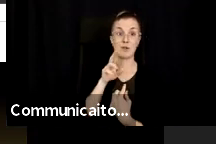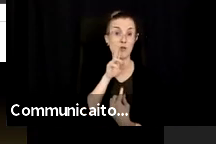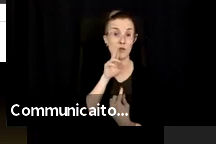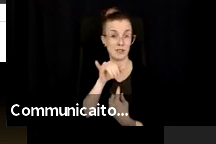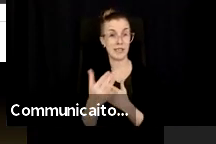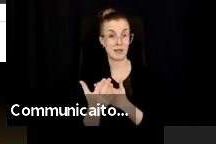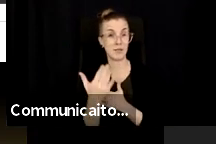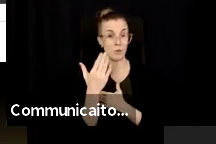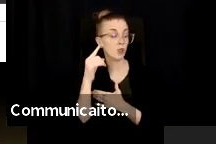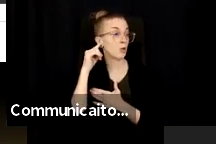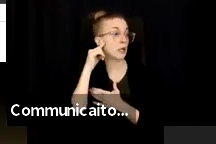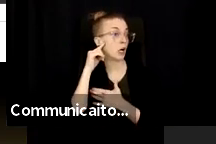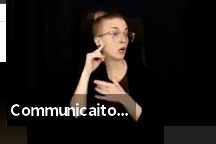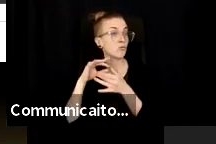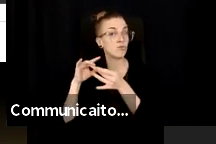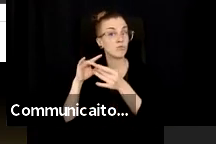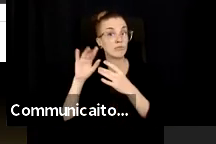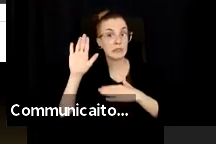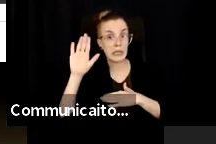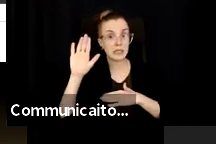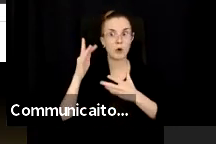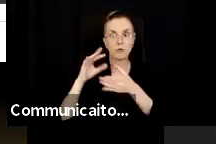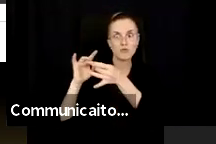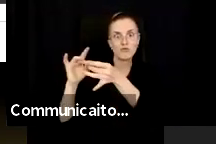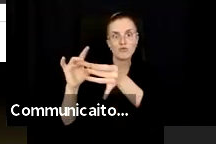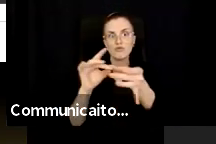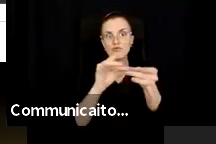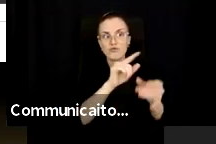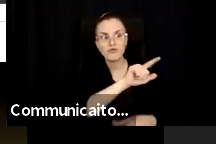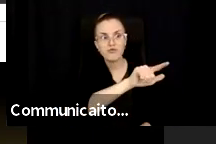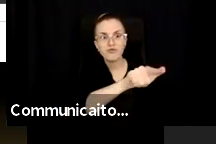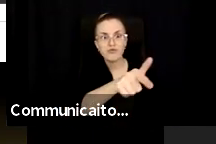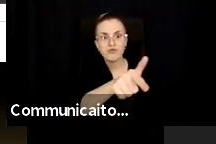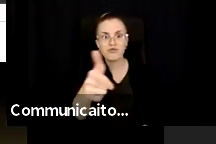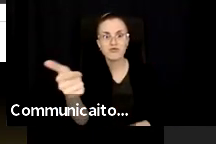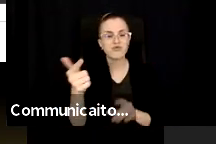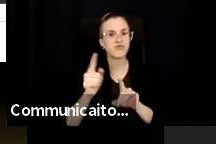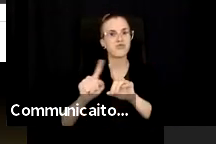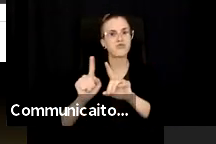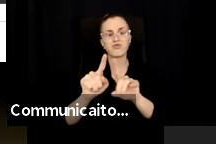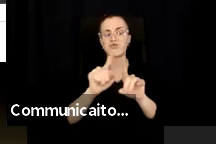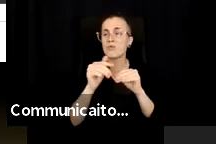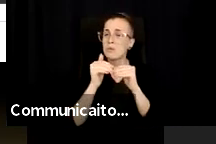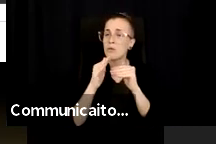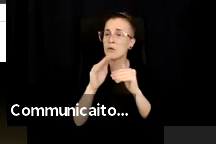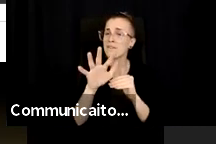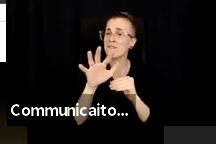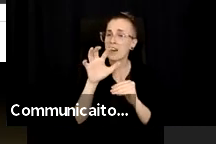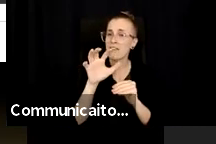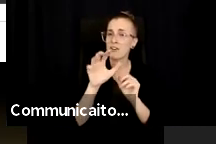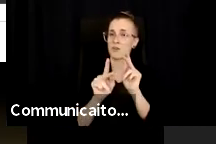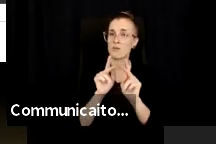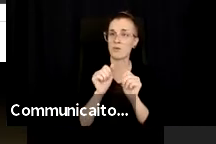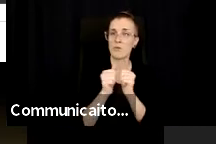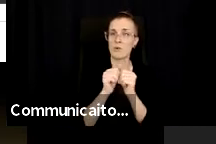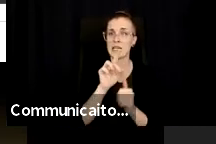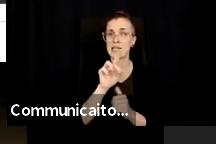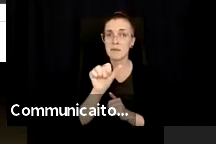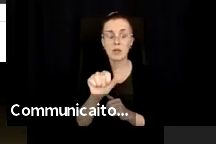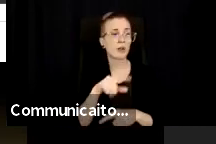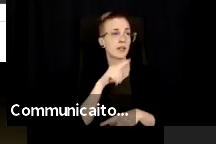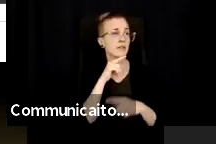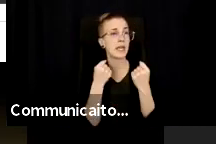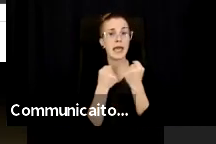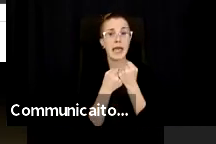testimony from Texans, more than 500 people with disabilities, advocates,